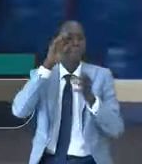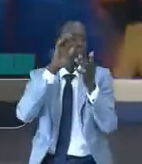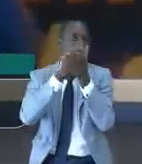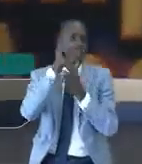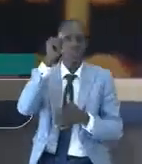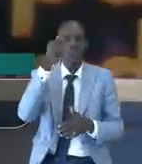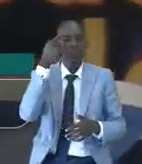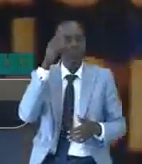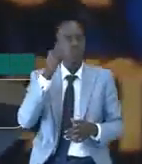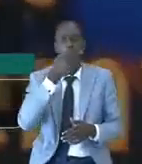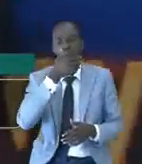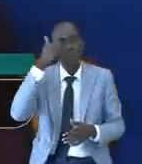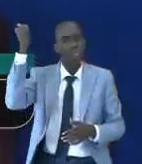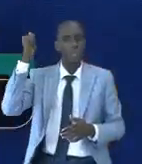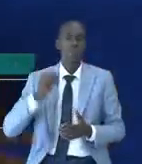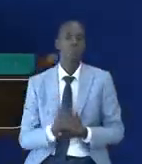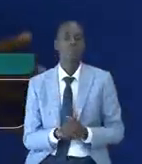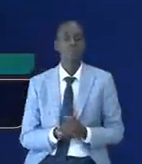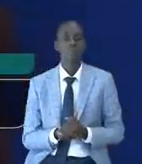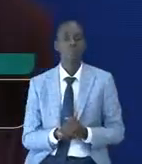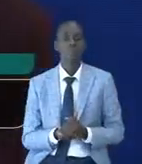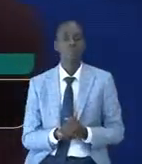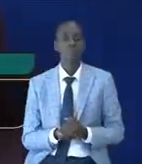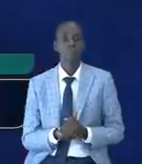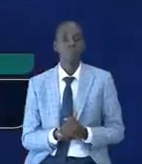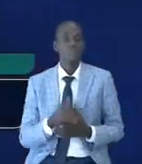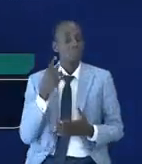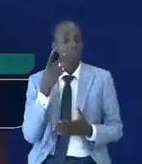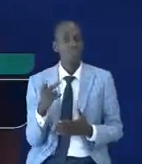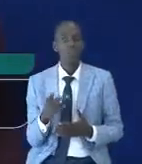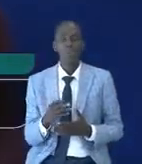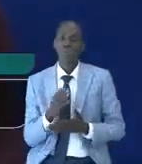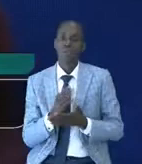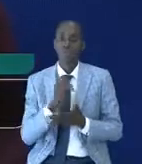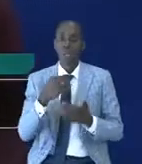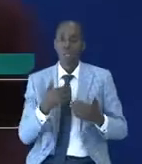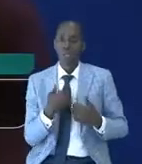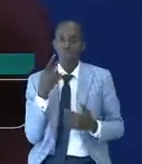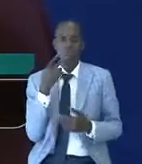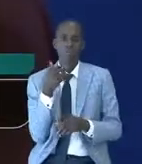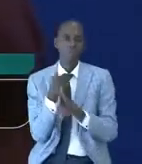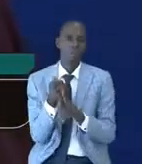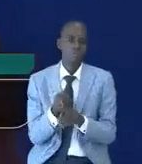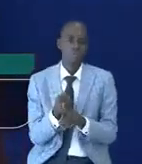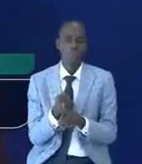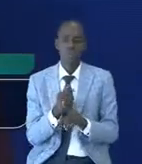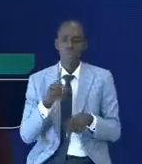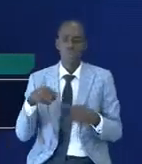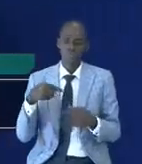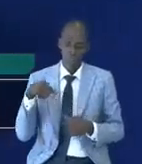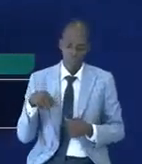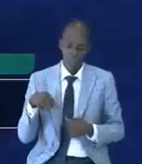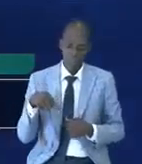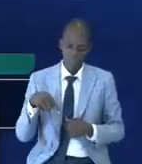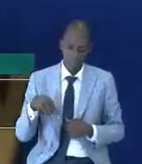Believe for the better. After somebody has seen himself, herself going down and